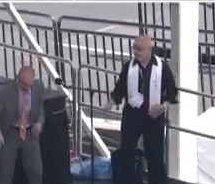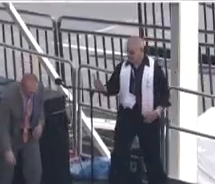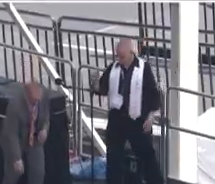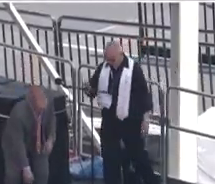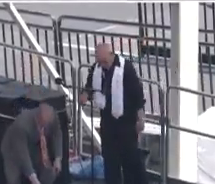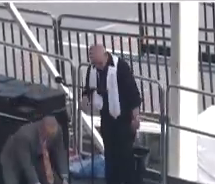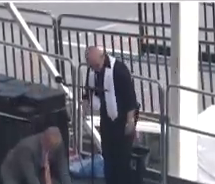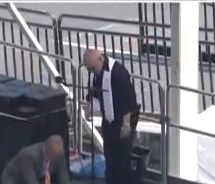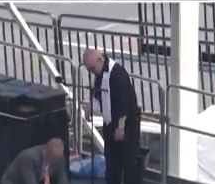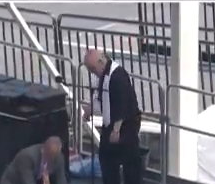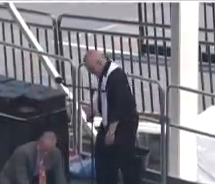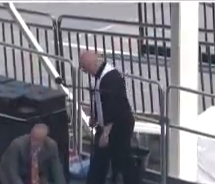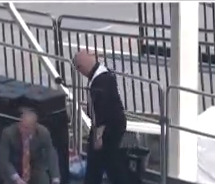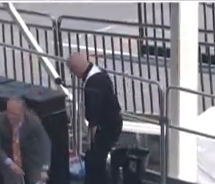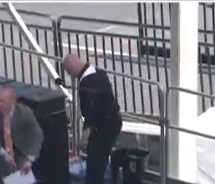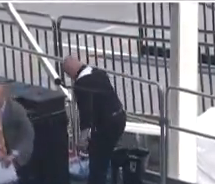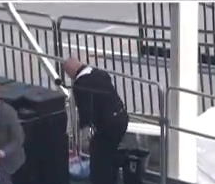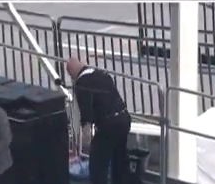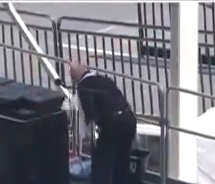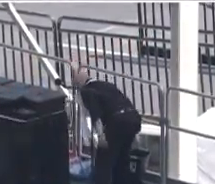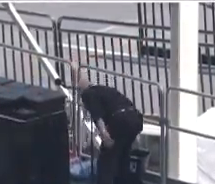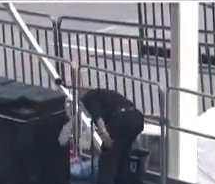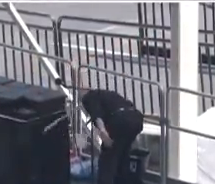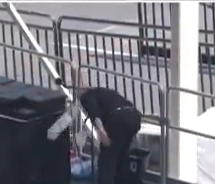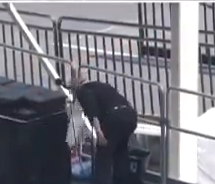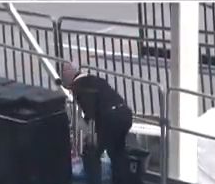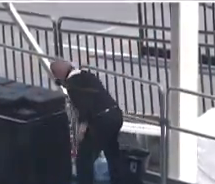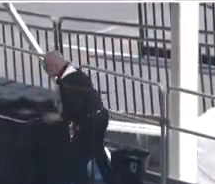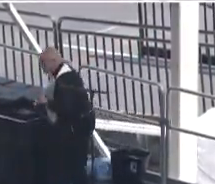What's that? That side? That side.